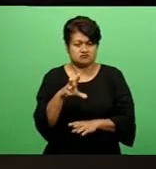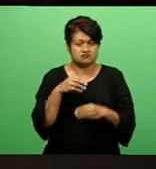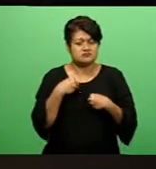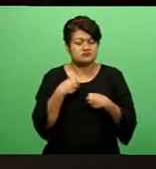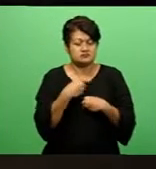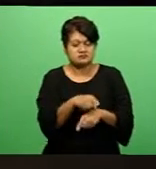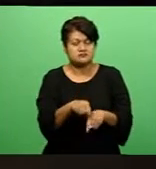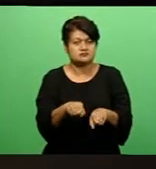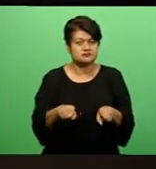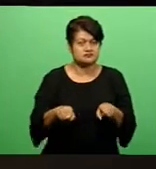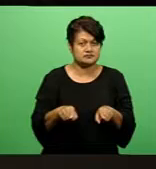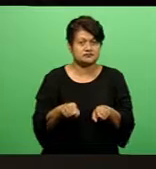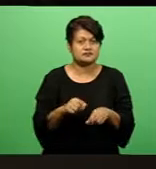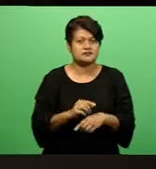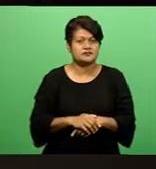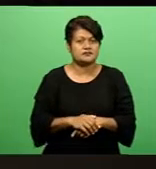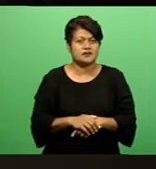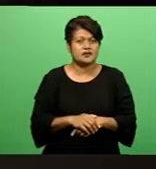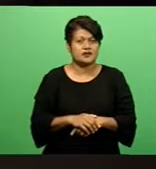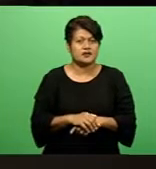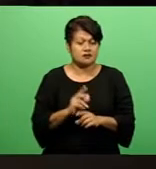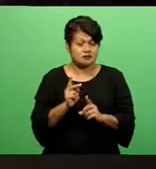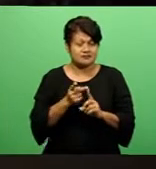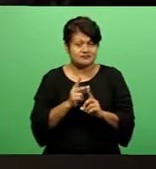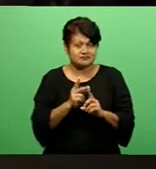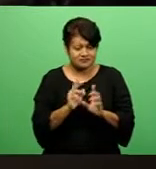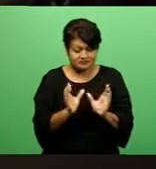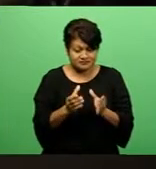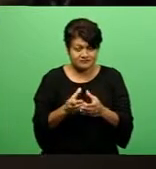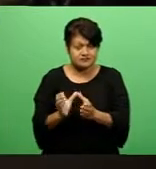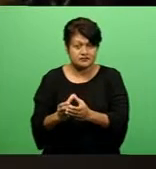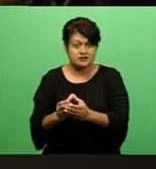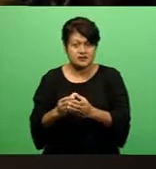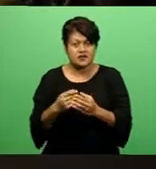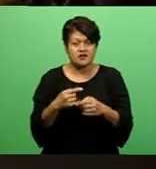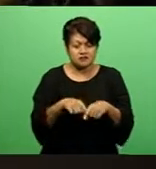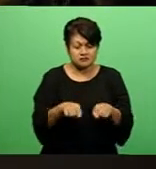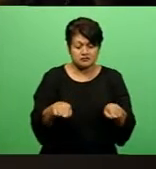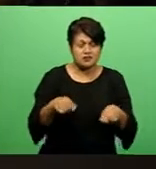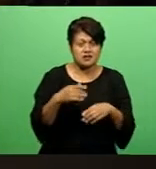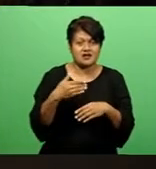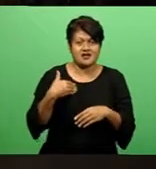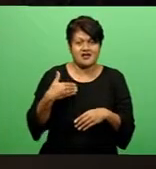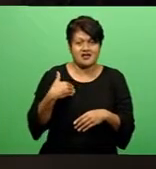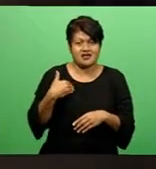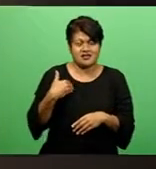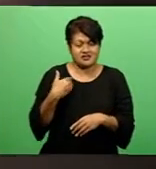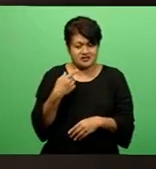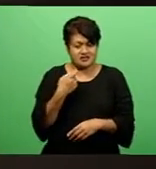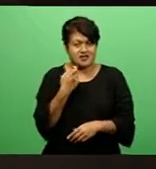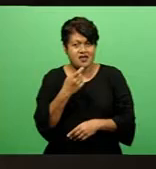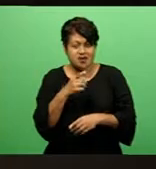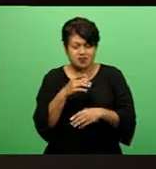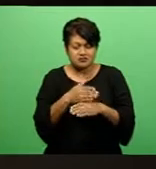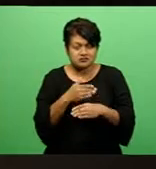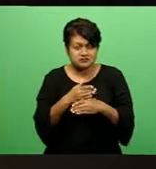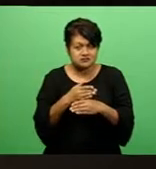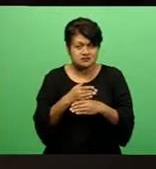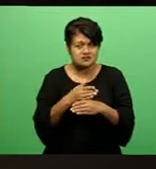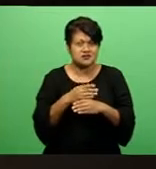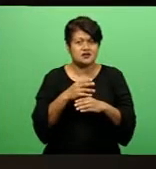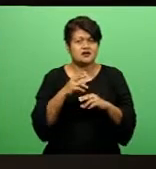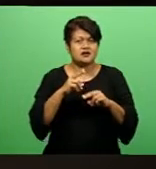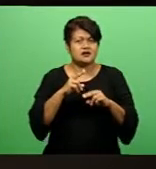this vaccine. These priority groups include the frontline workers, healthcare or workers, the RFMF